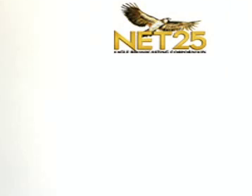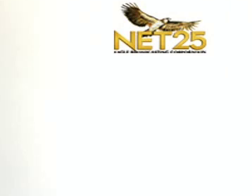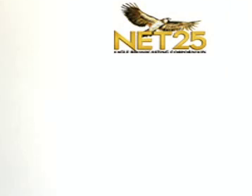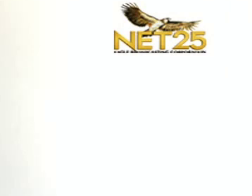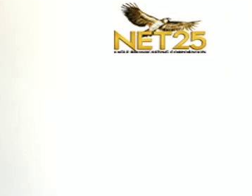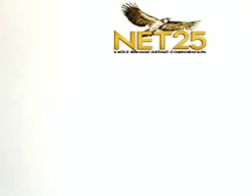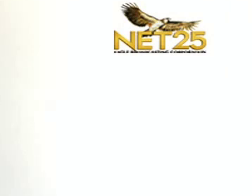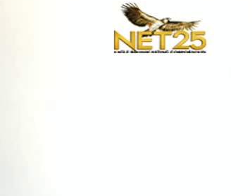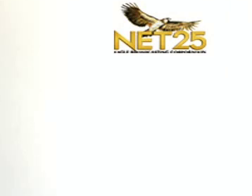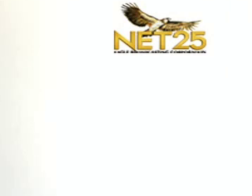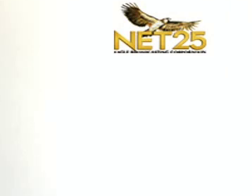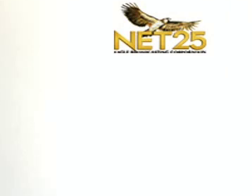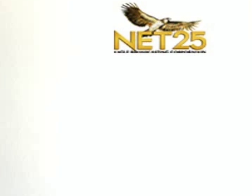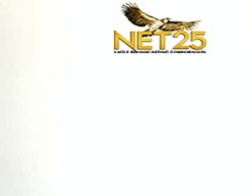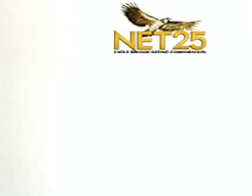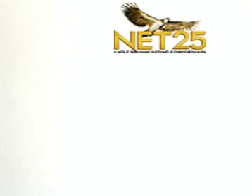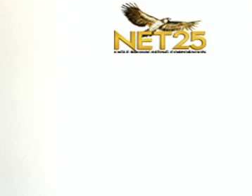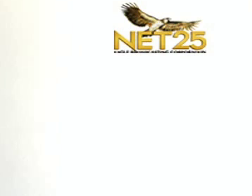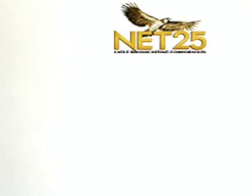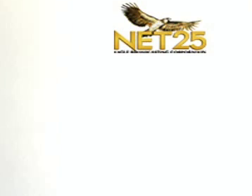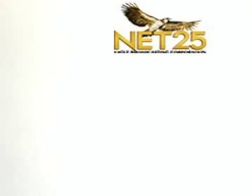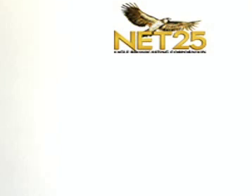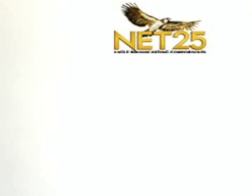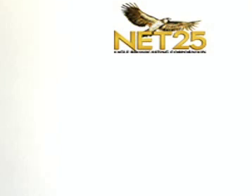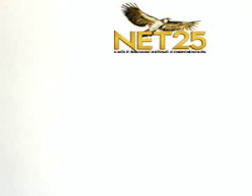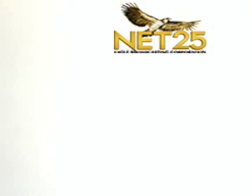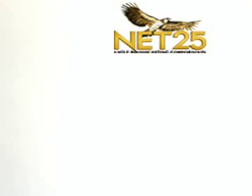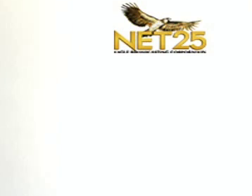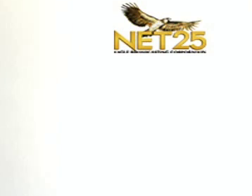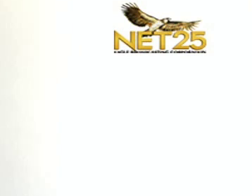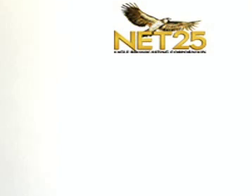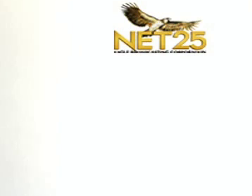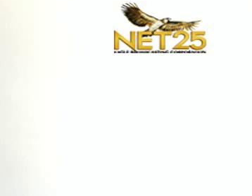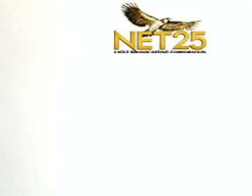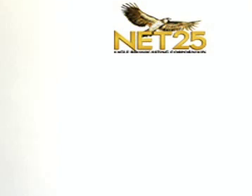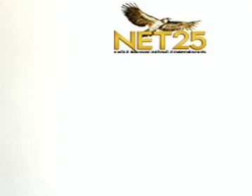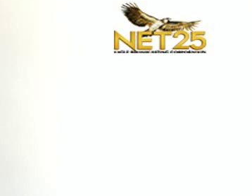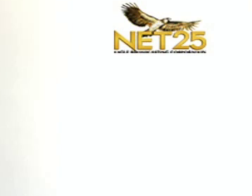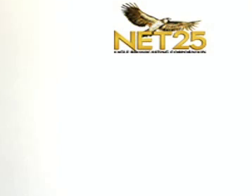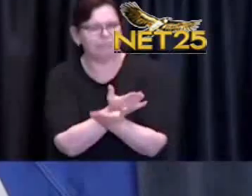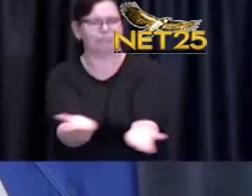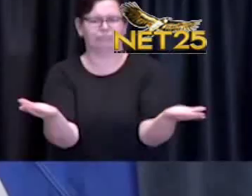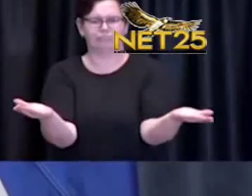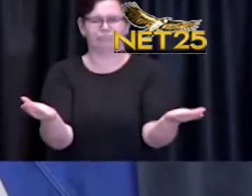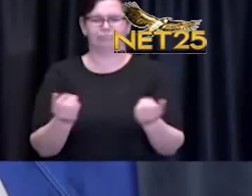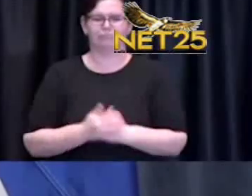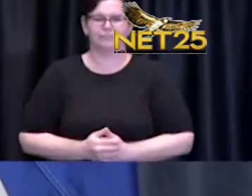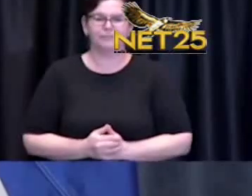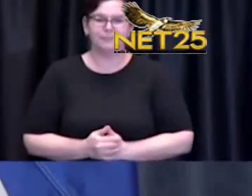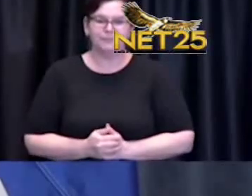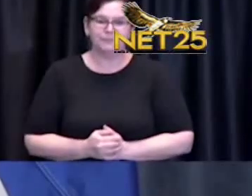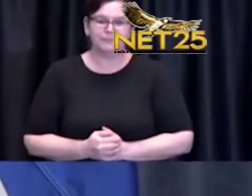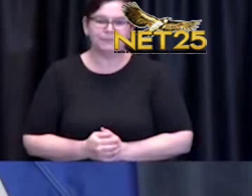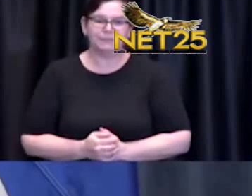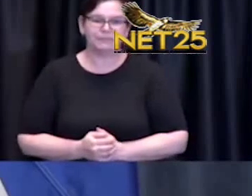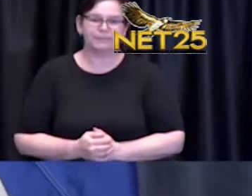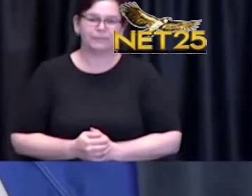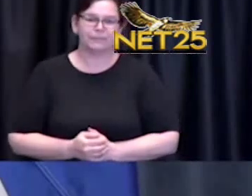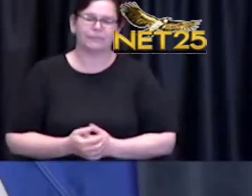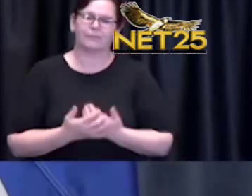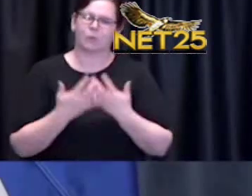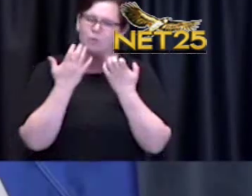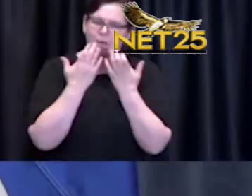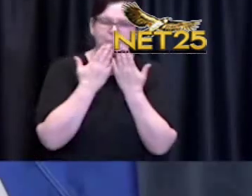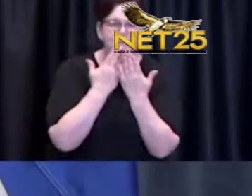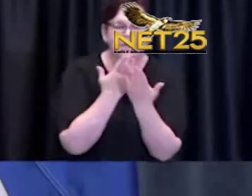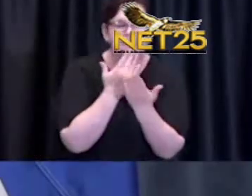get vaccinated. Mayor Tory expresses his appreciation to those who have been vaccinated. And I want to say thank you as well to the people who've